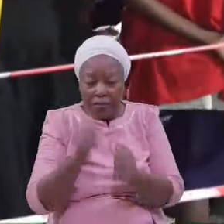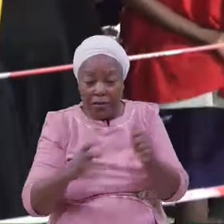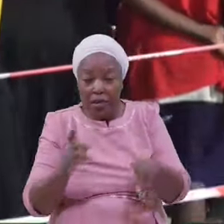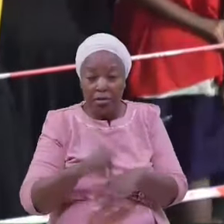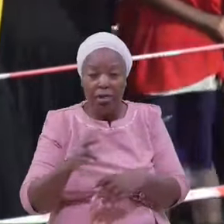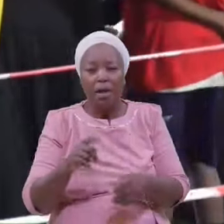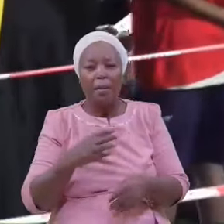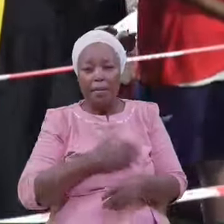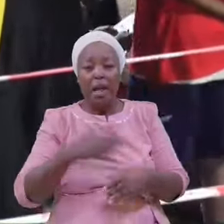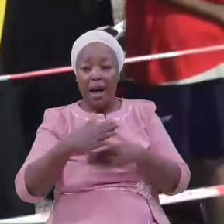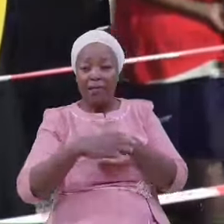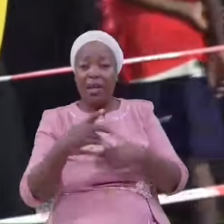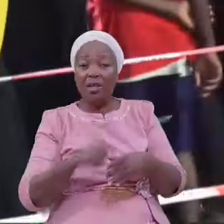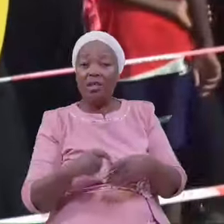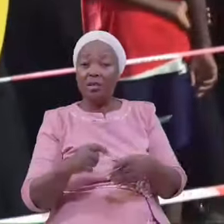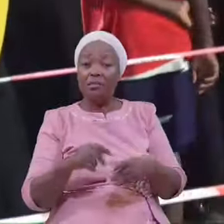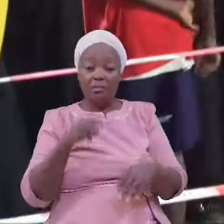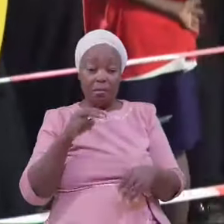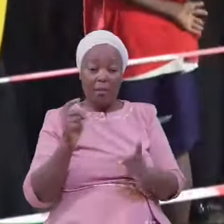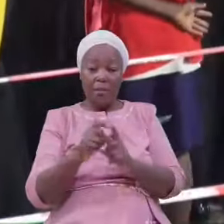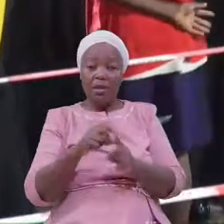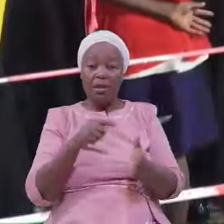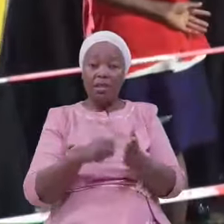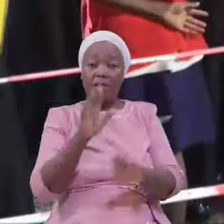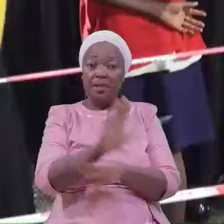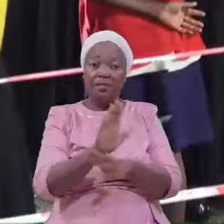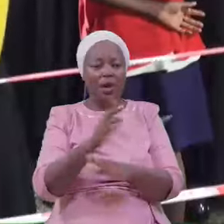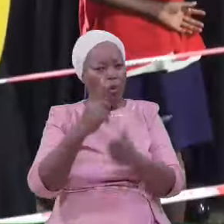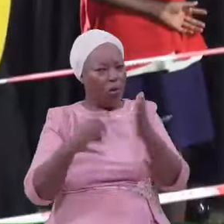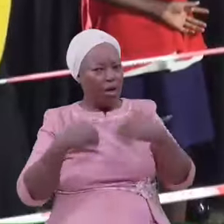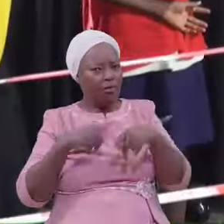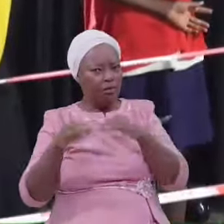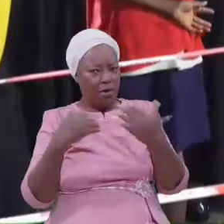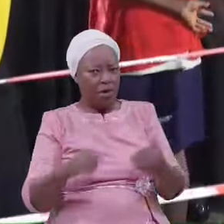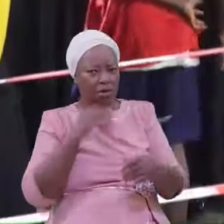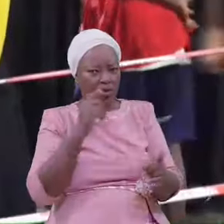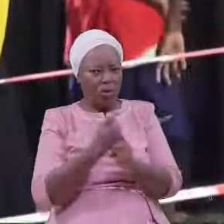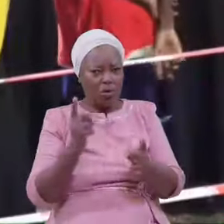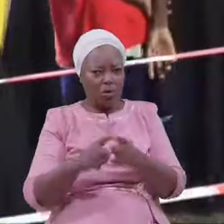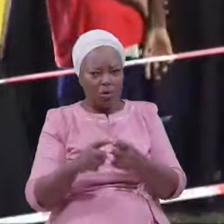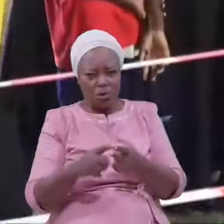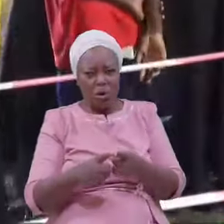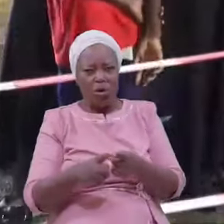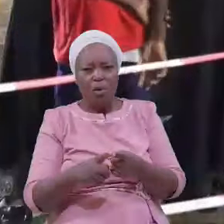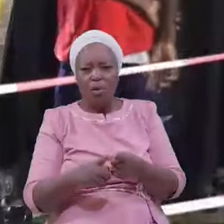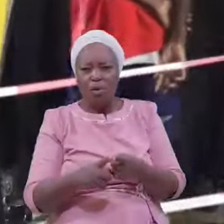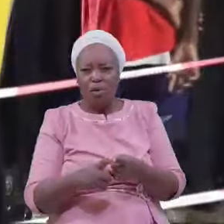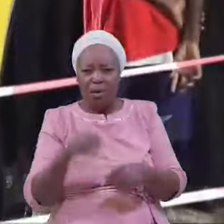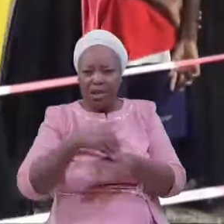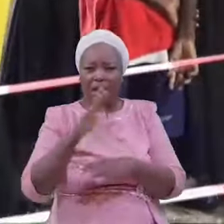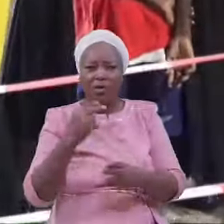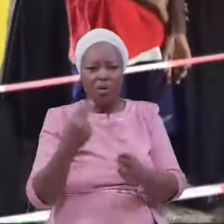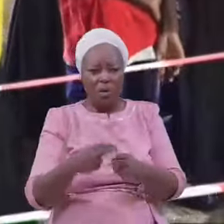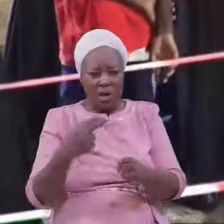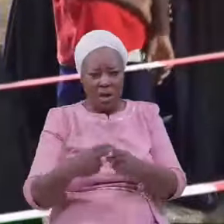What you should do now is that you just please send your name, your phone